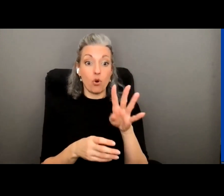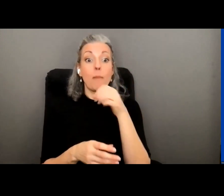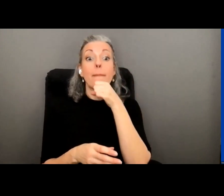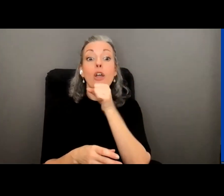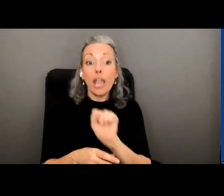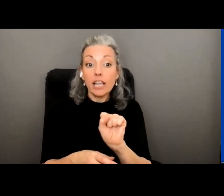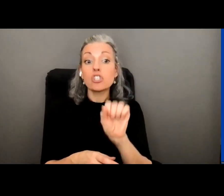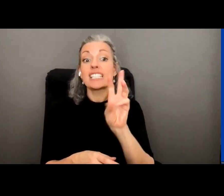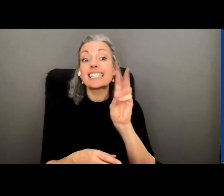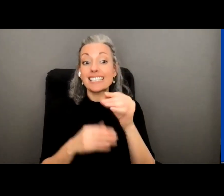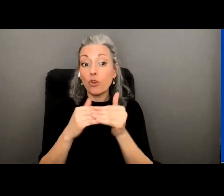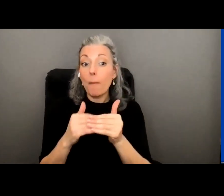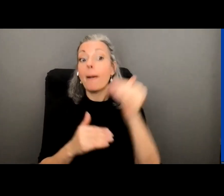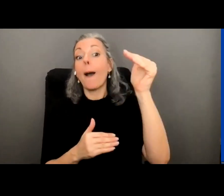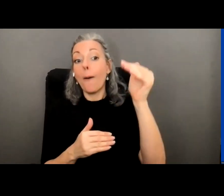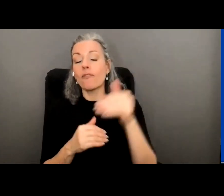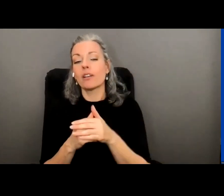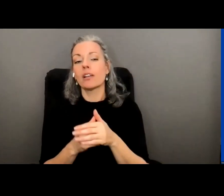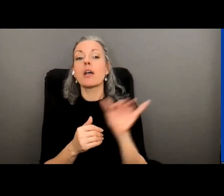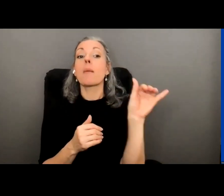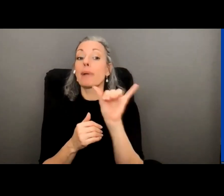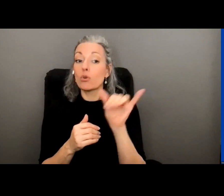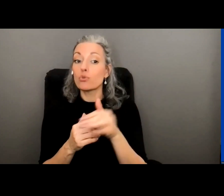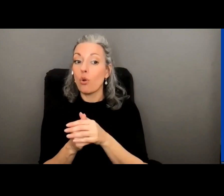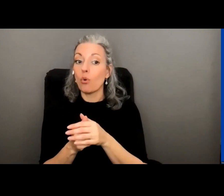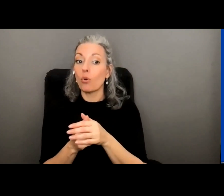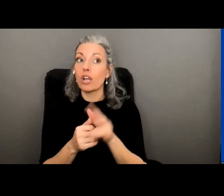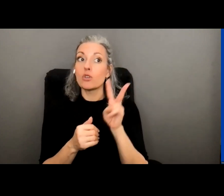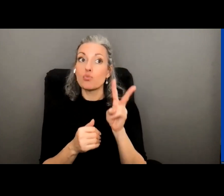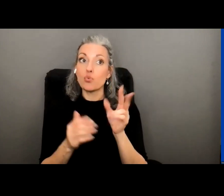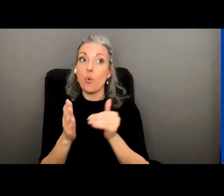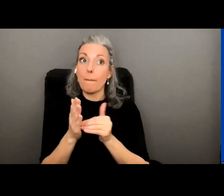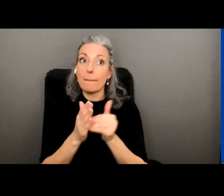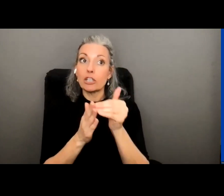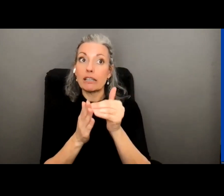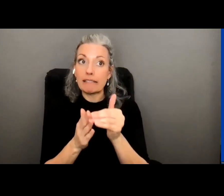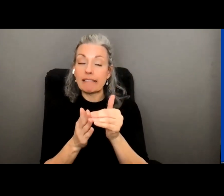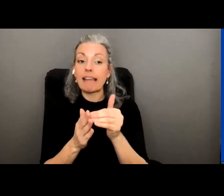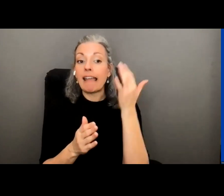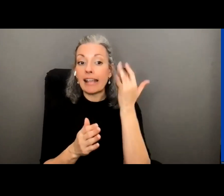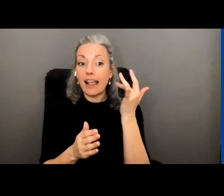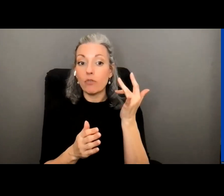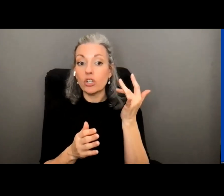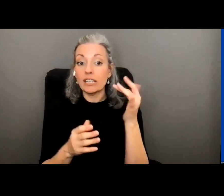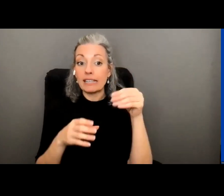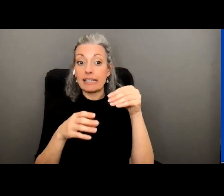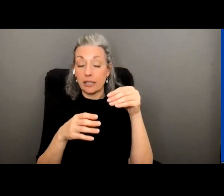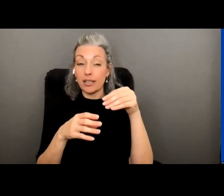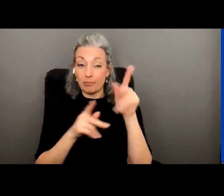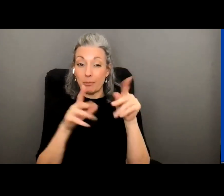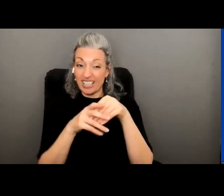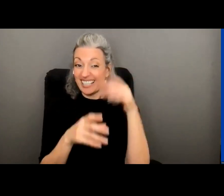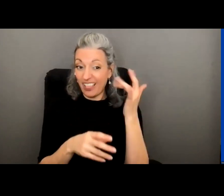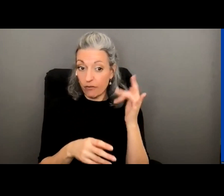but perhaps more significantly, about 2 million Californians will be 75 or older. And we really